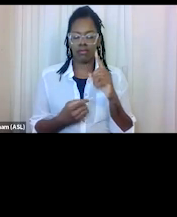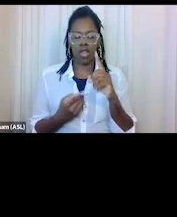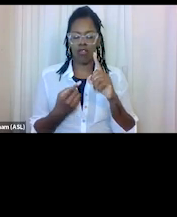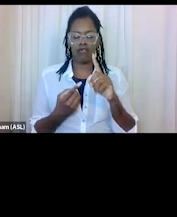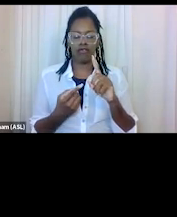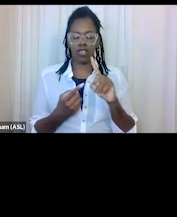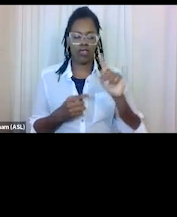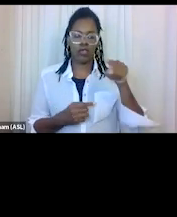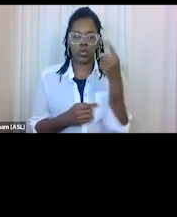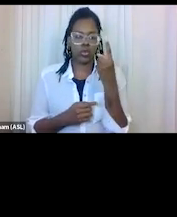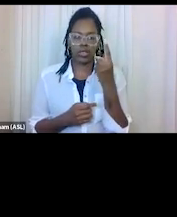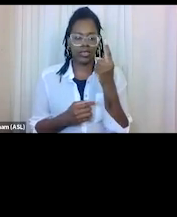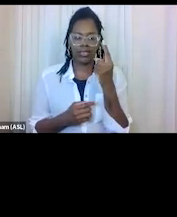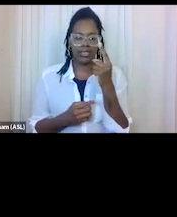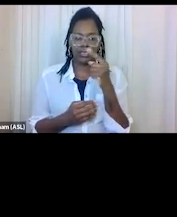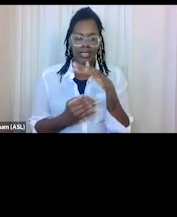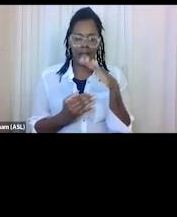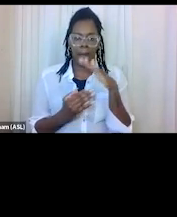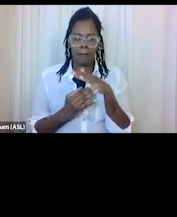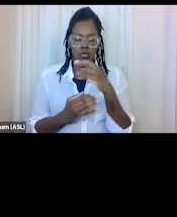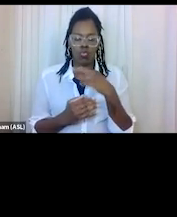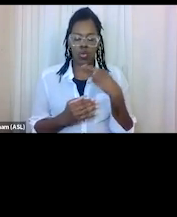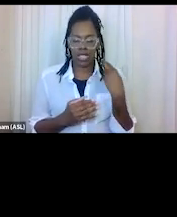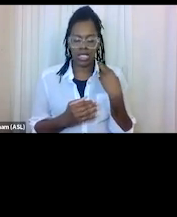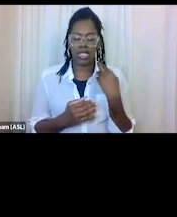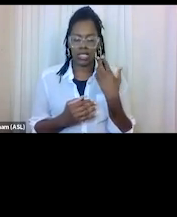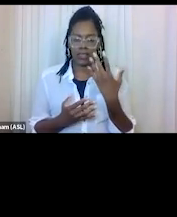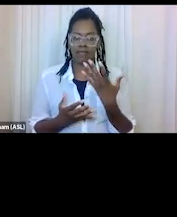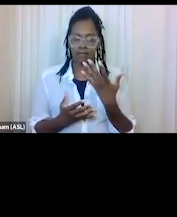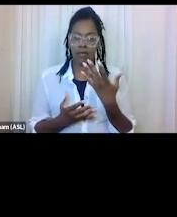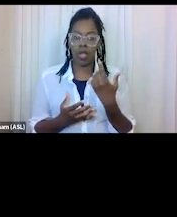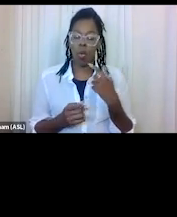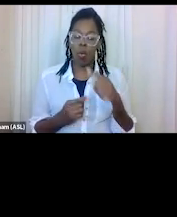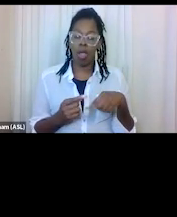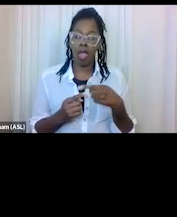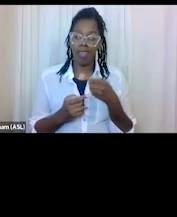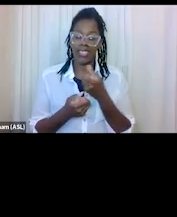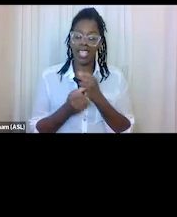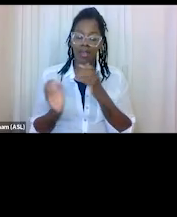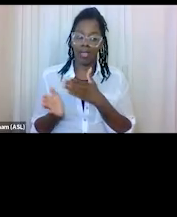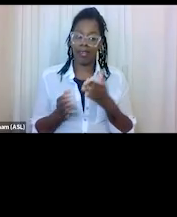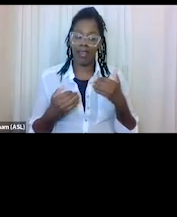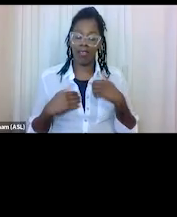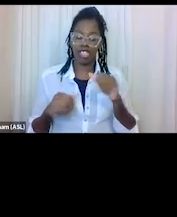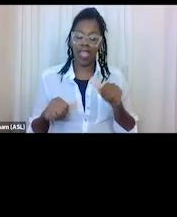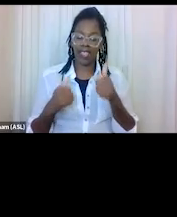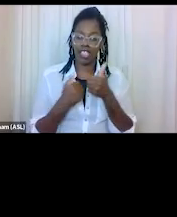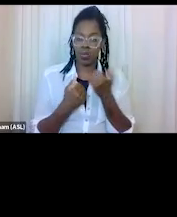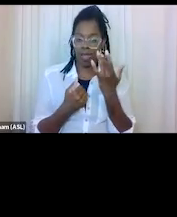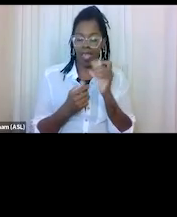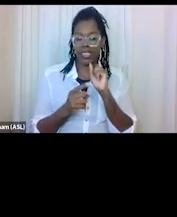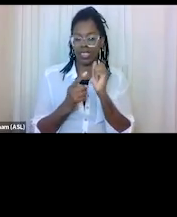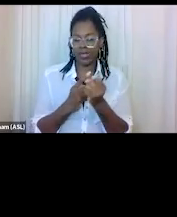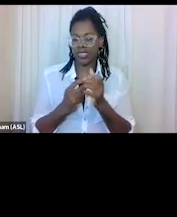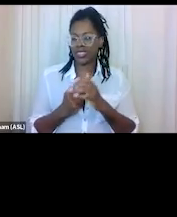youth experiencing homelessness. So when we're doing those risk assessments and we're safety planning with them, there are some challenges because of the circumstances in the